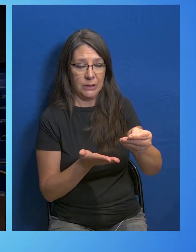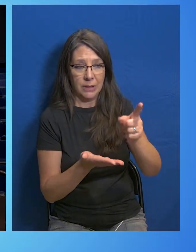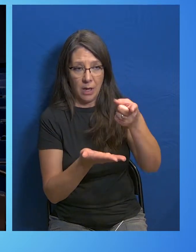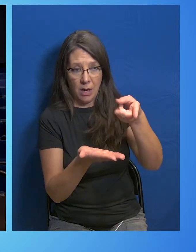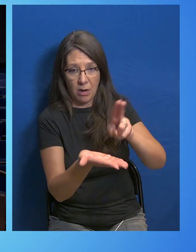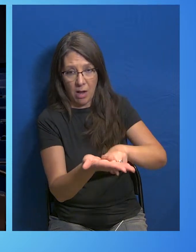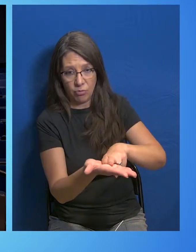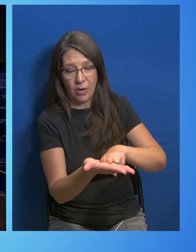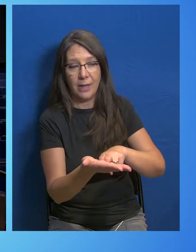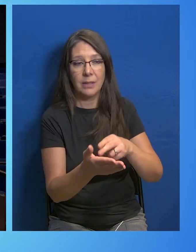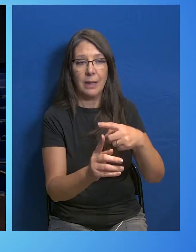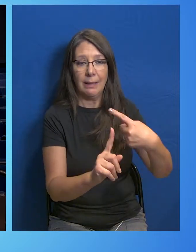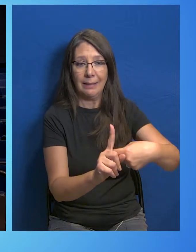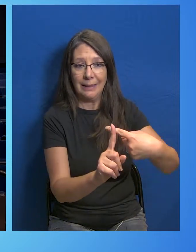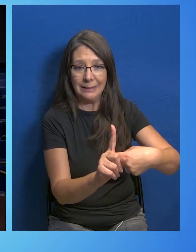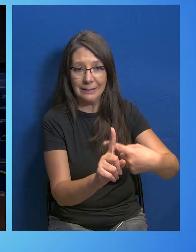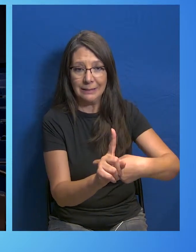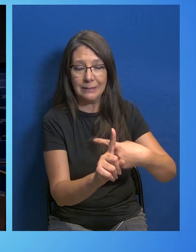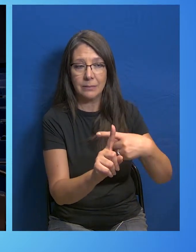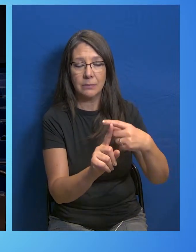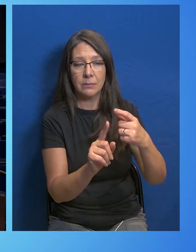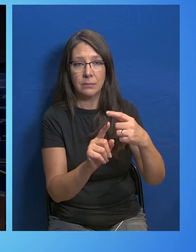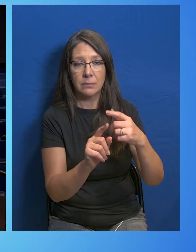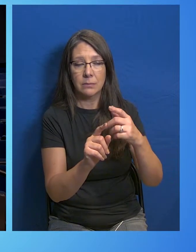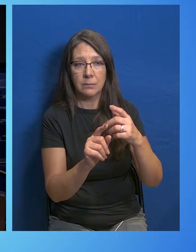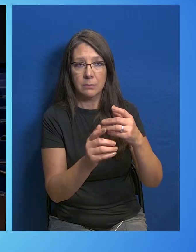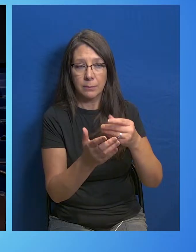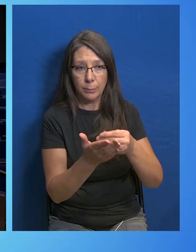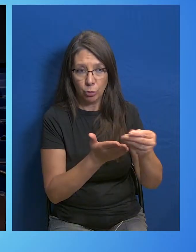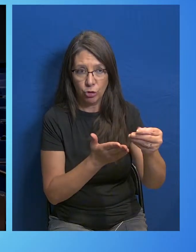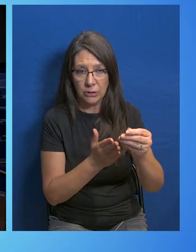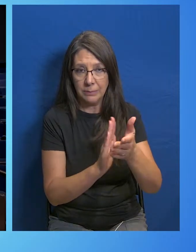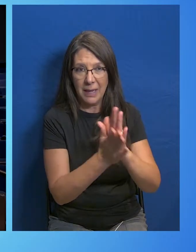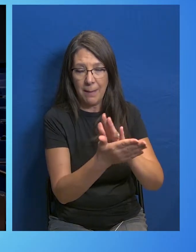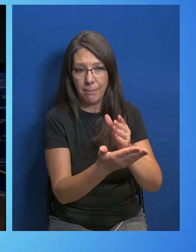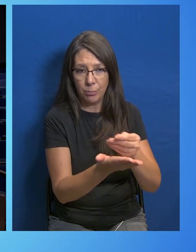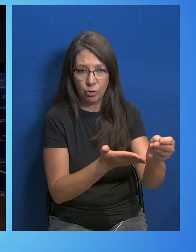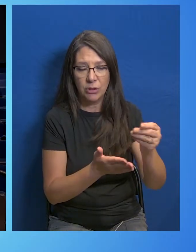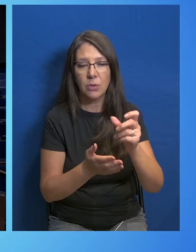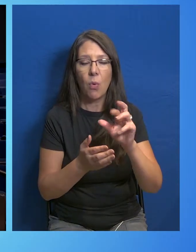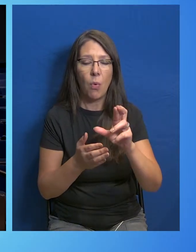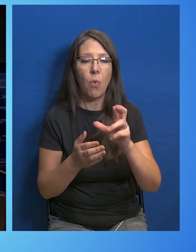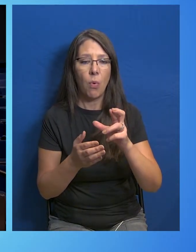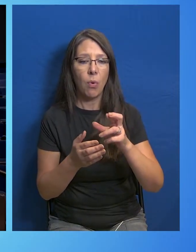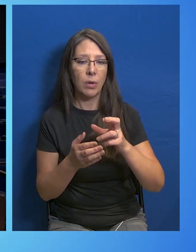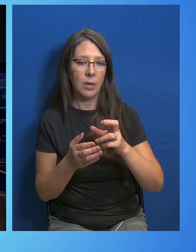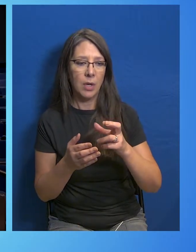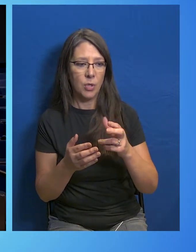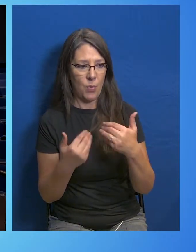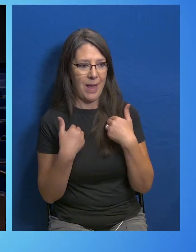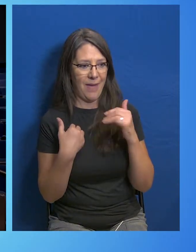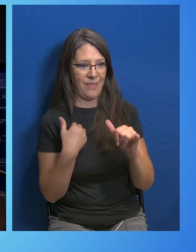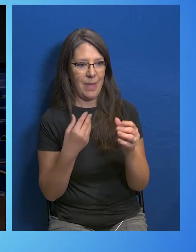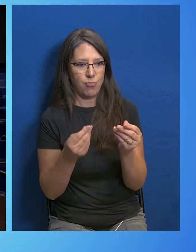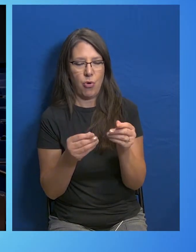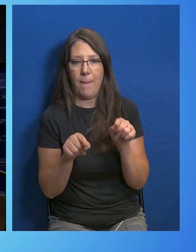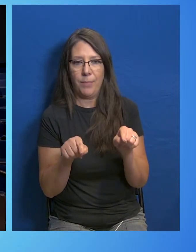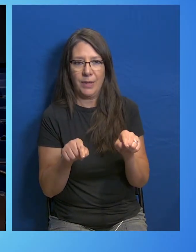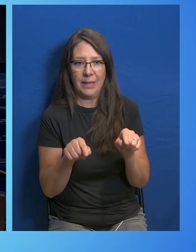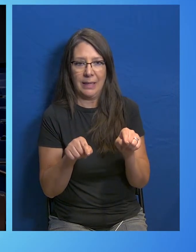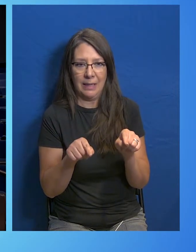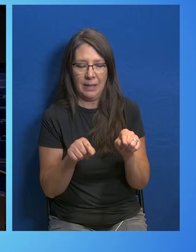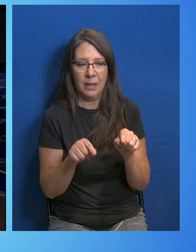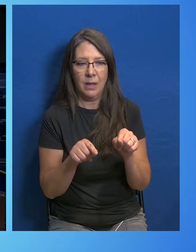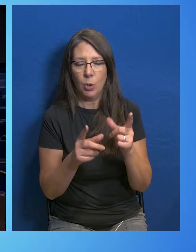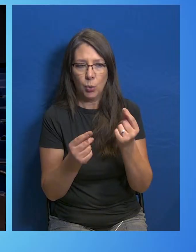lease purchase, and to be able to hold or dispose of property, to be able